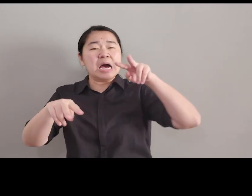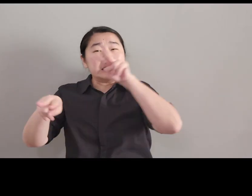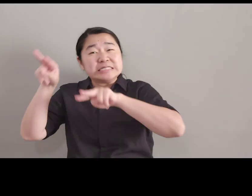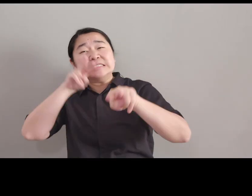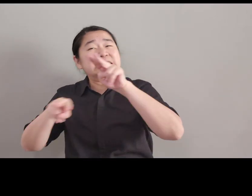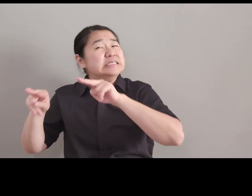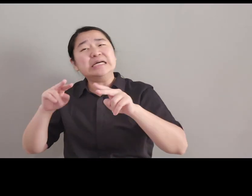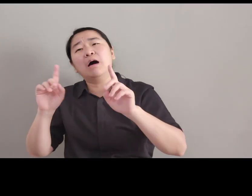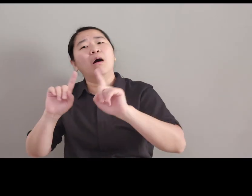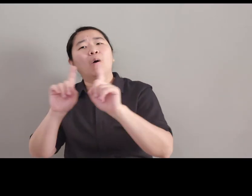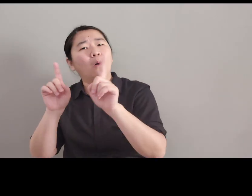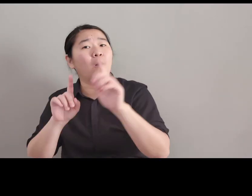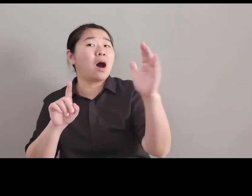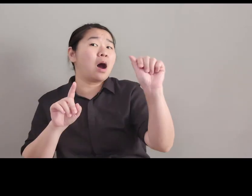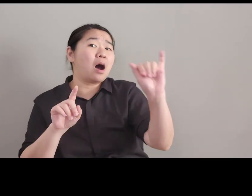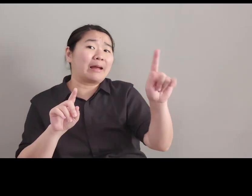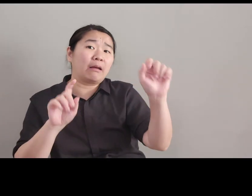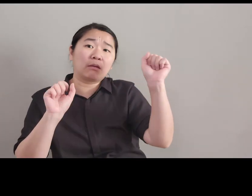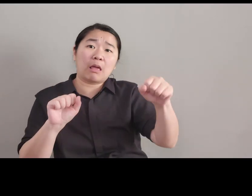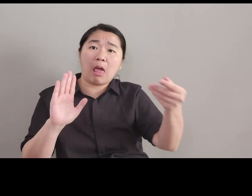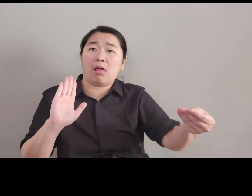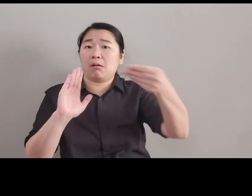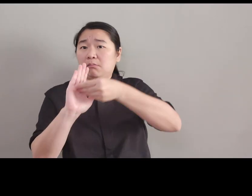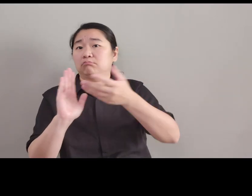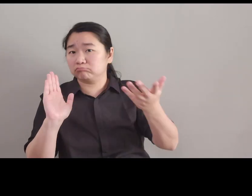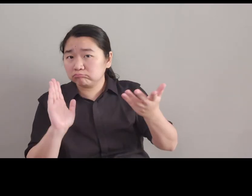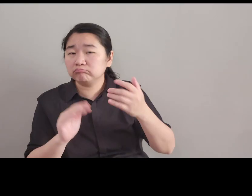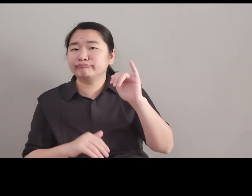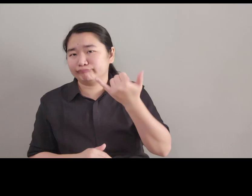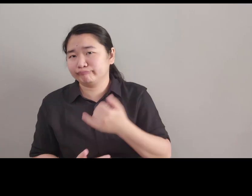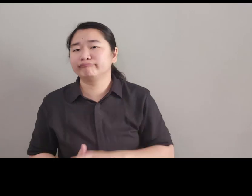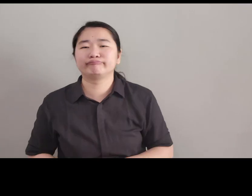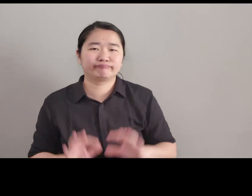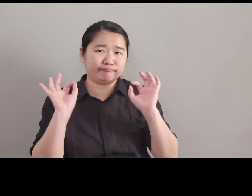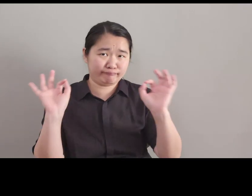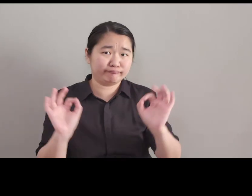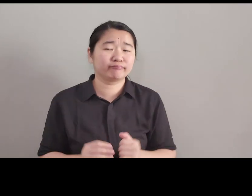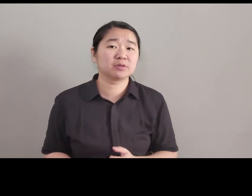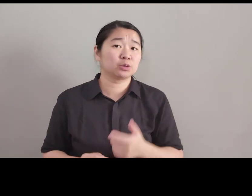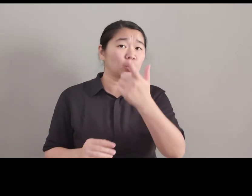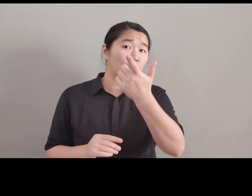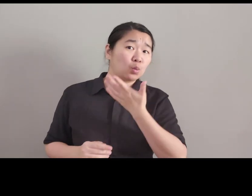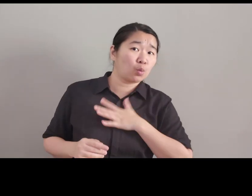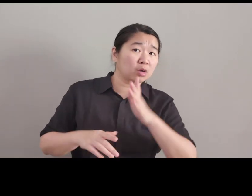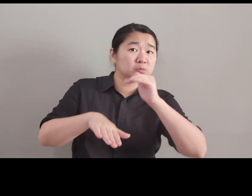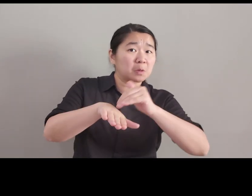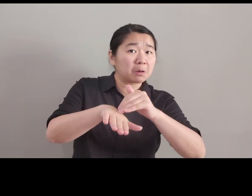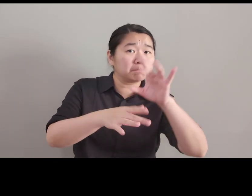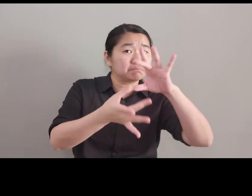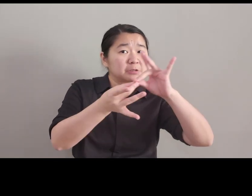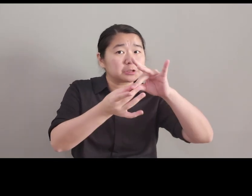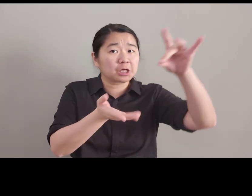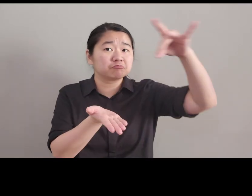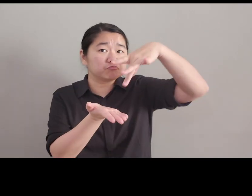my side. Wilco, do you have a one sentence ending message on that one? I mean, I think governments are doing monitoring, right?